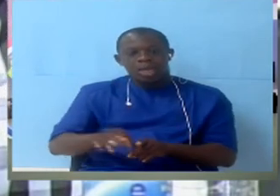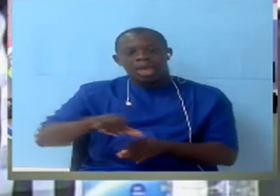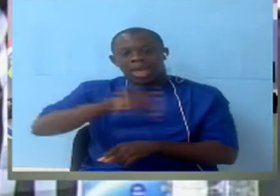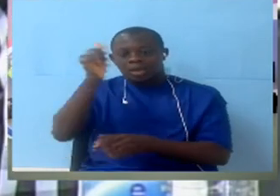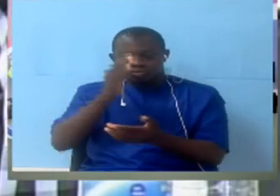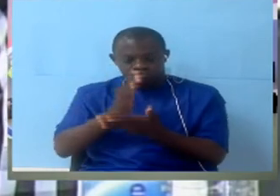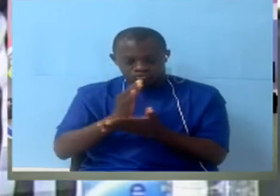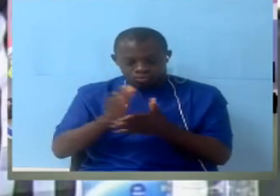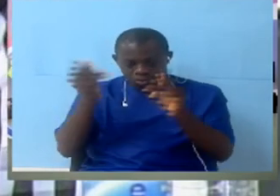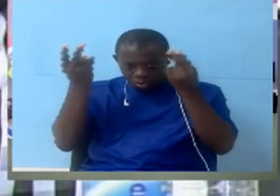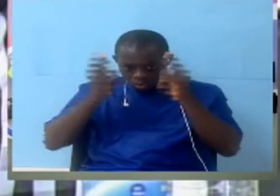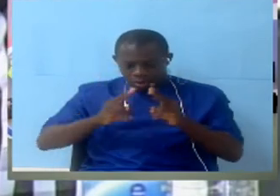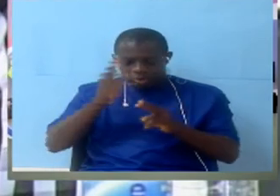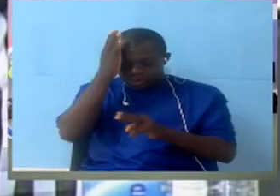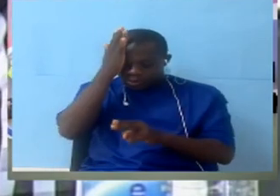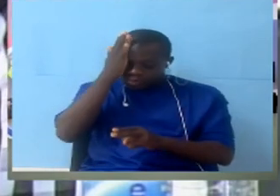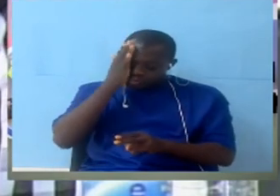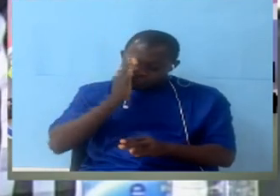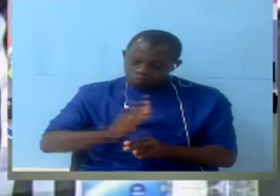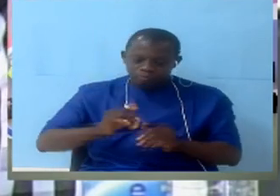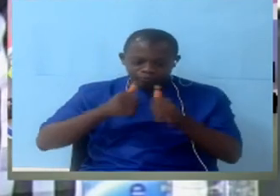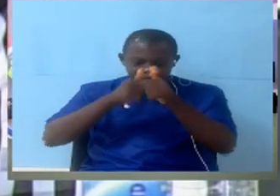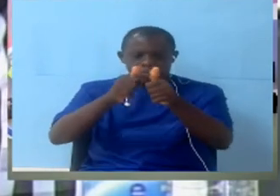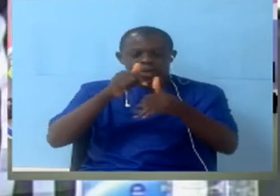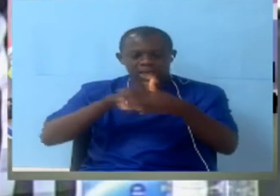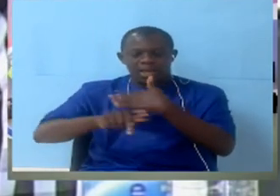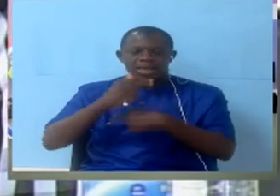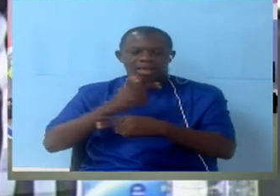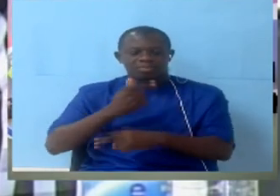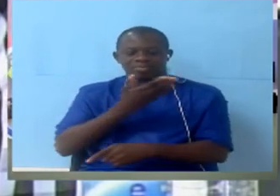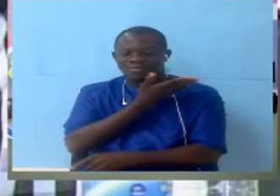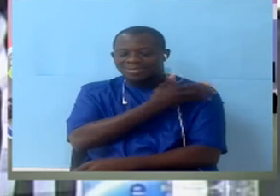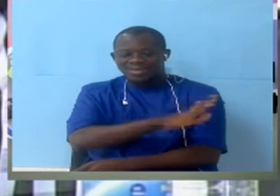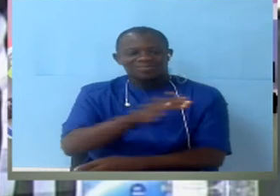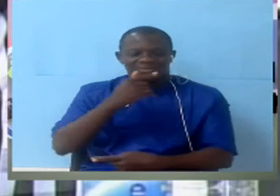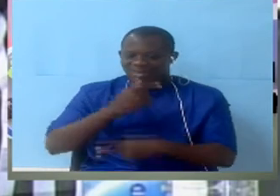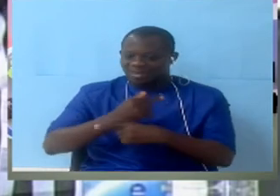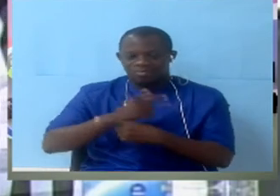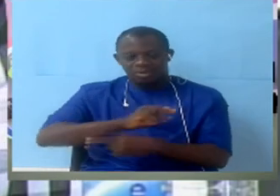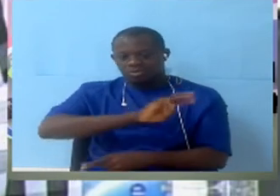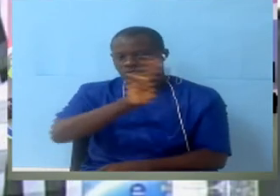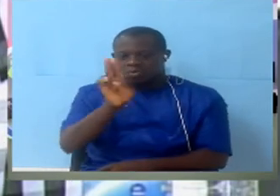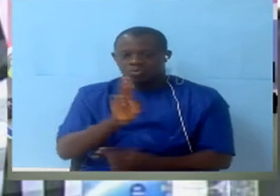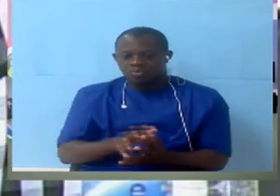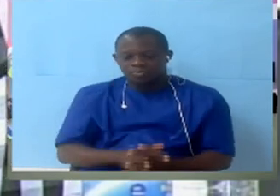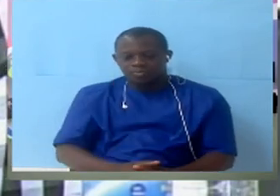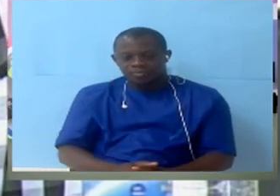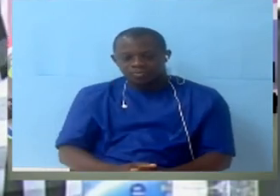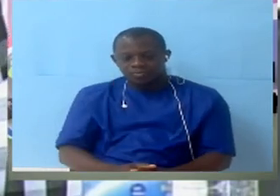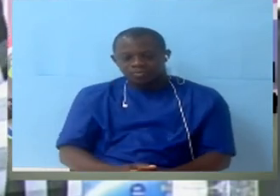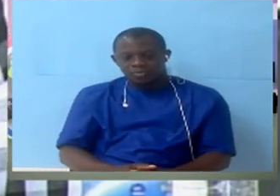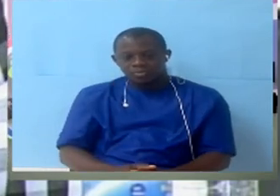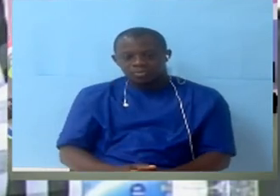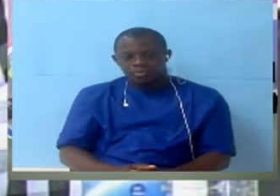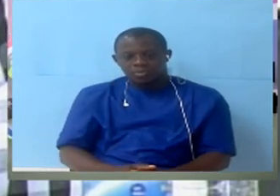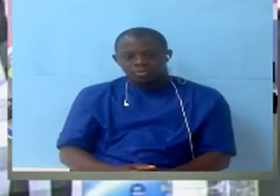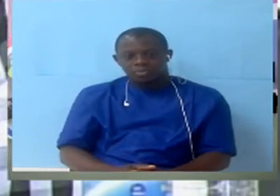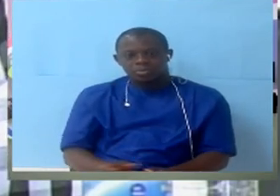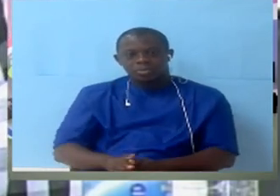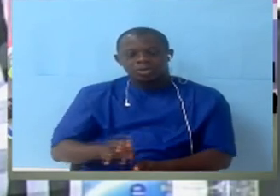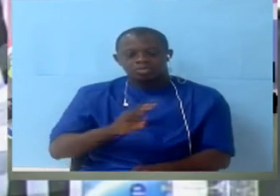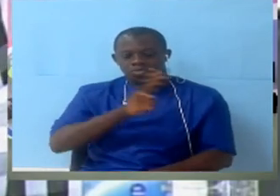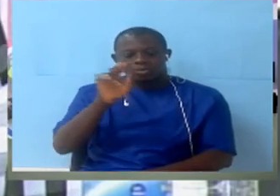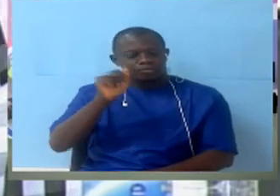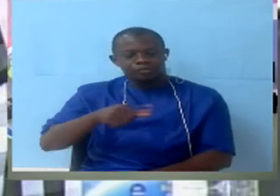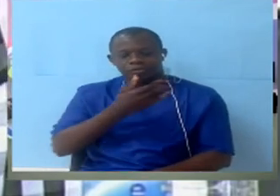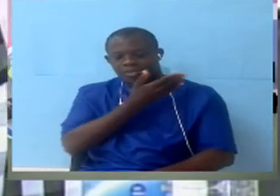And the law was seriously and established in this country, I wouldn't have left the country. Nde bango bla kata embassy pour kana ka fa nga munda bango to. I